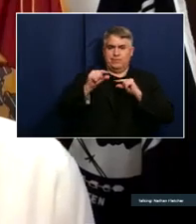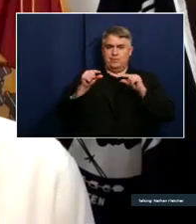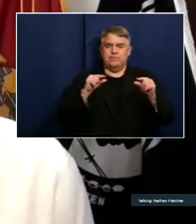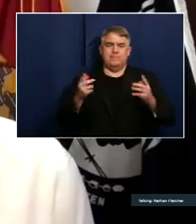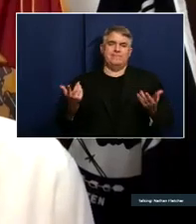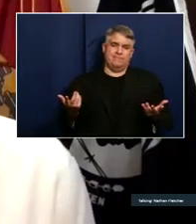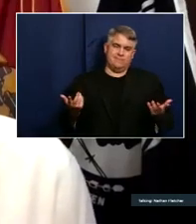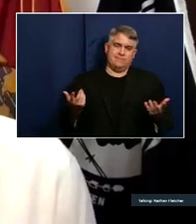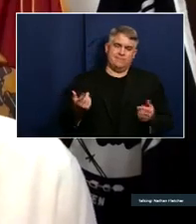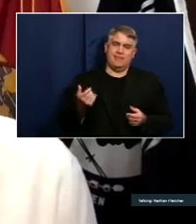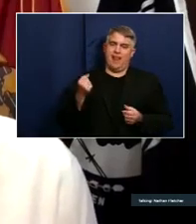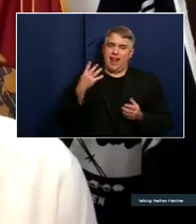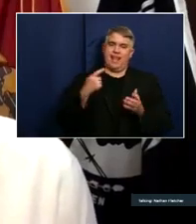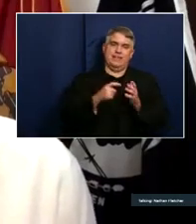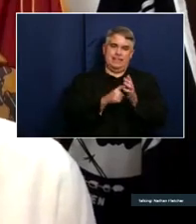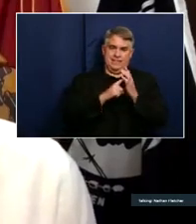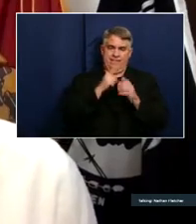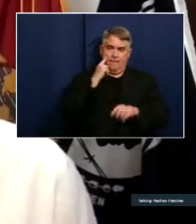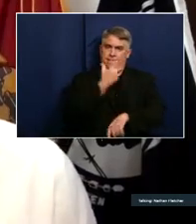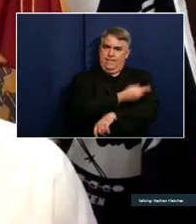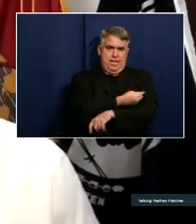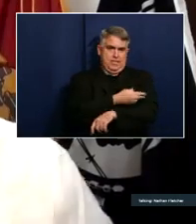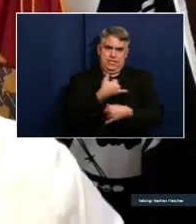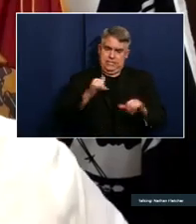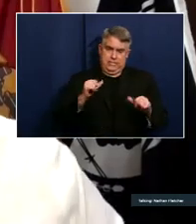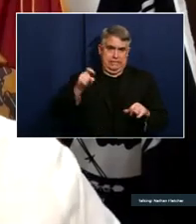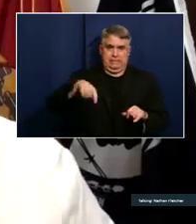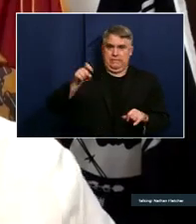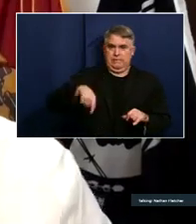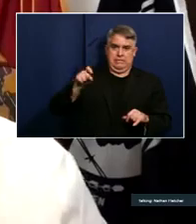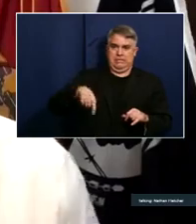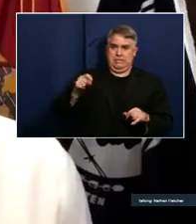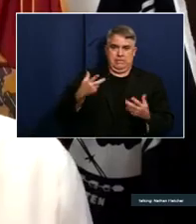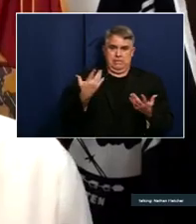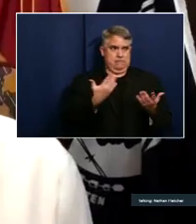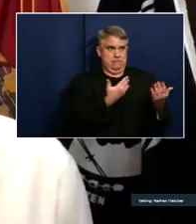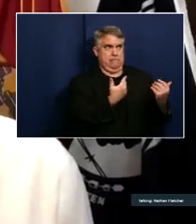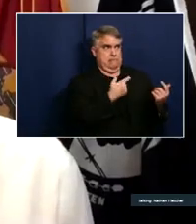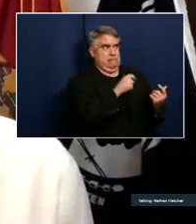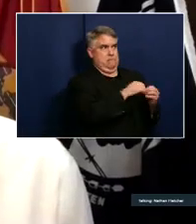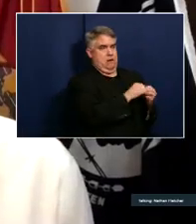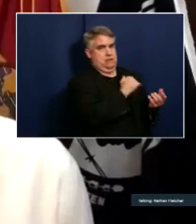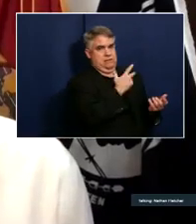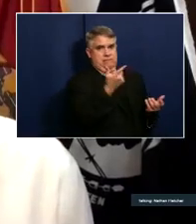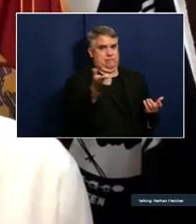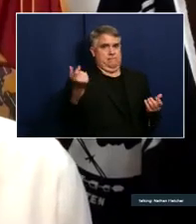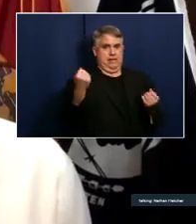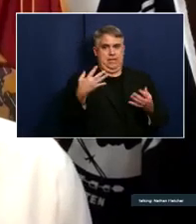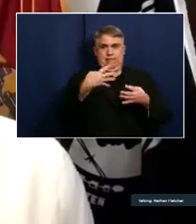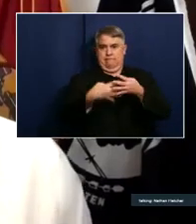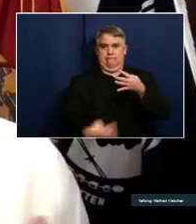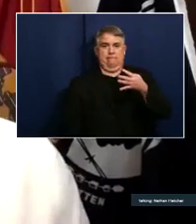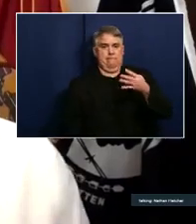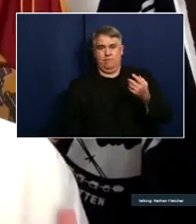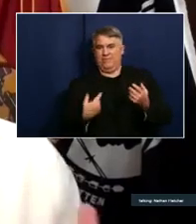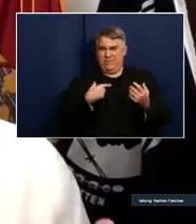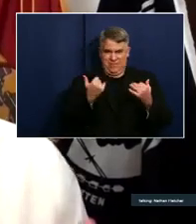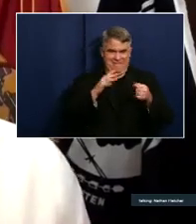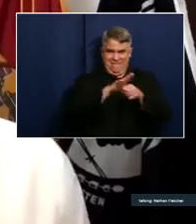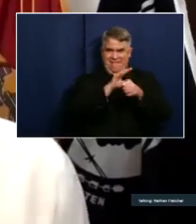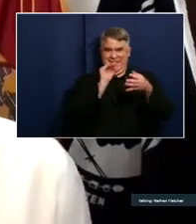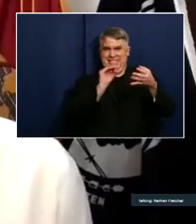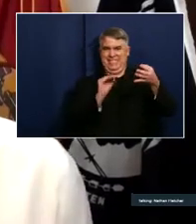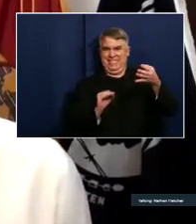great need for them. And so, you know, we continue to work and try and fill them as quickly as can. But there are going to be